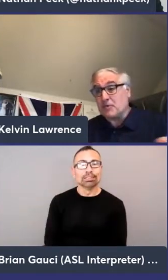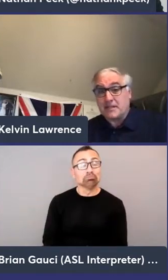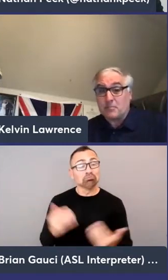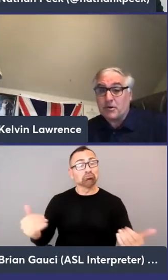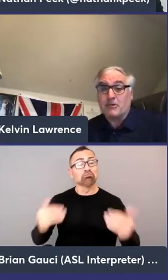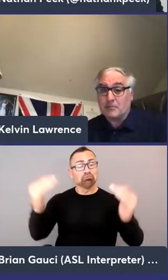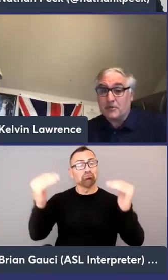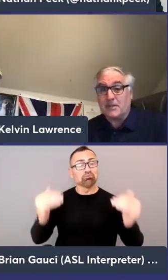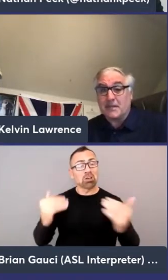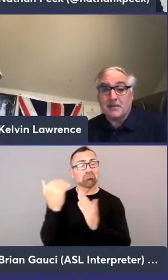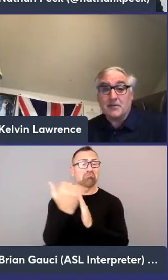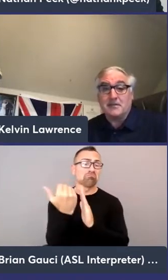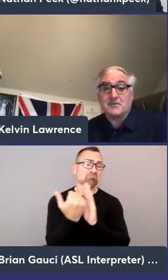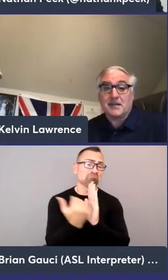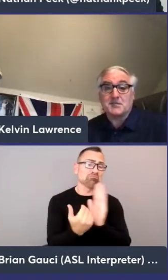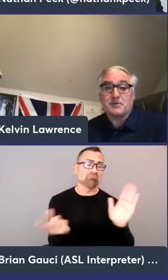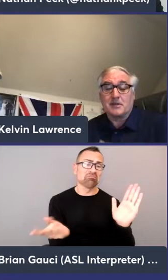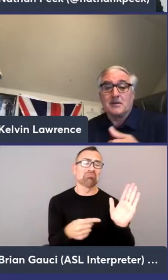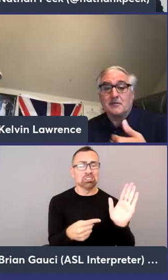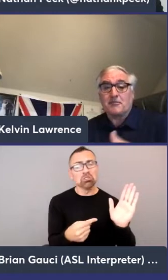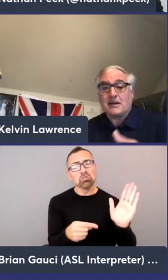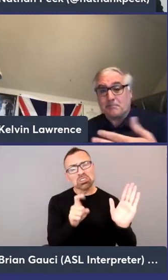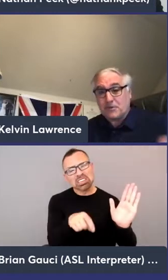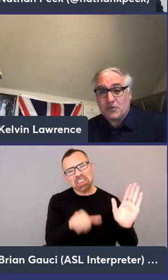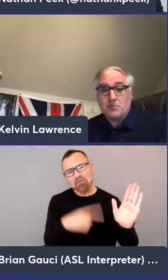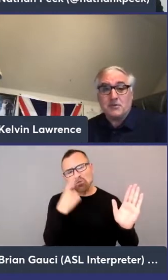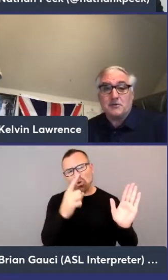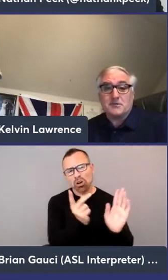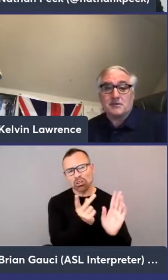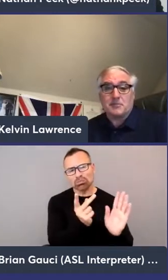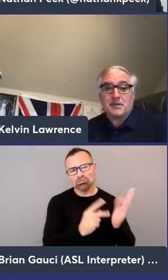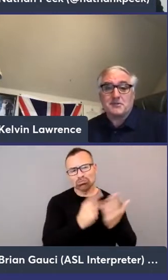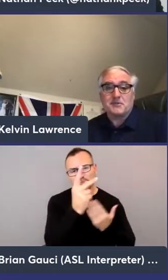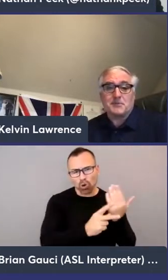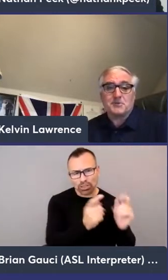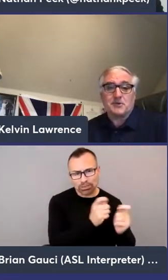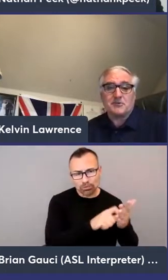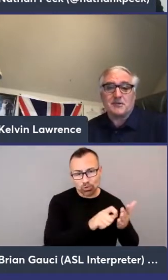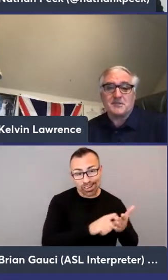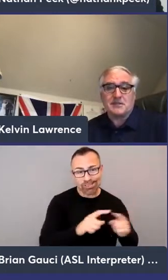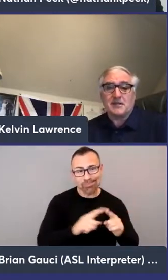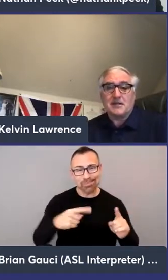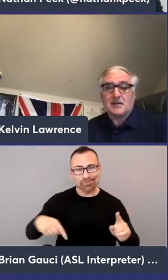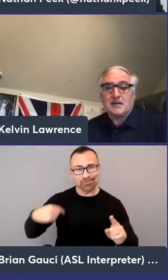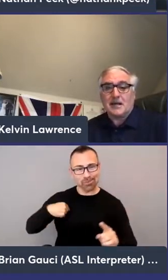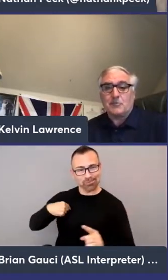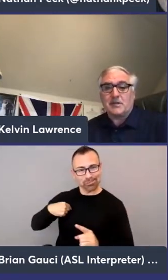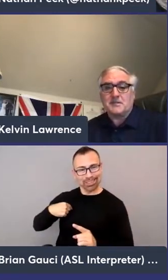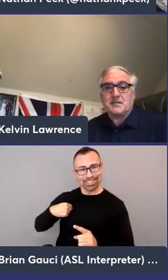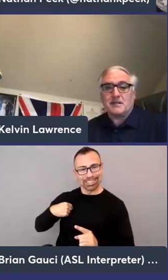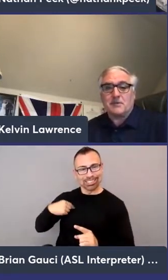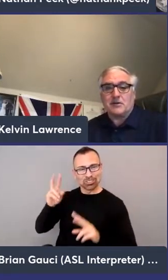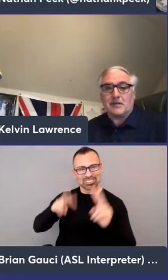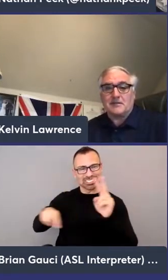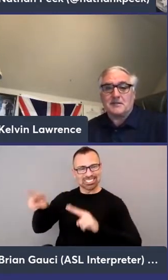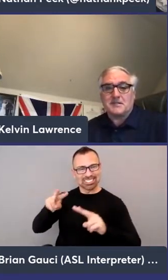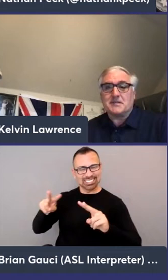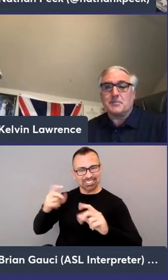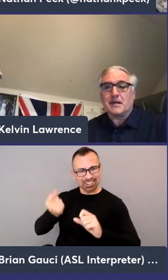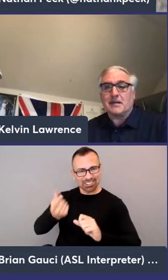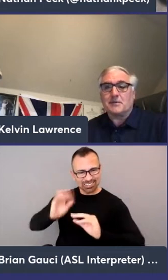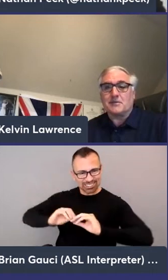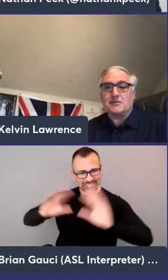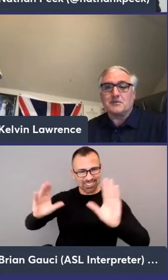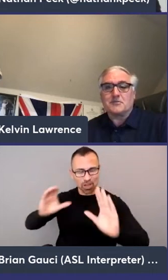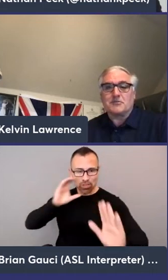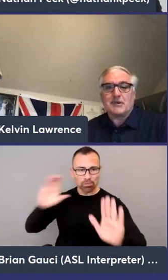which if you're writing a program, you need that. You need the text. But for our human user, the picture is much more interesting. And we can see that we got London City